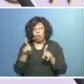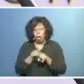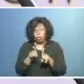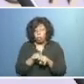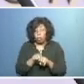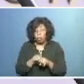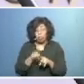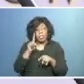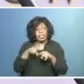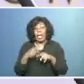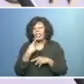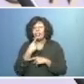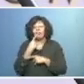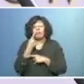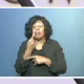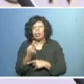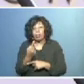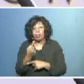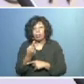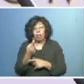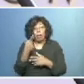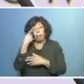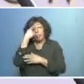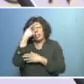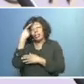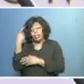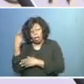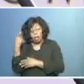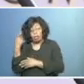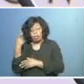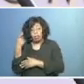but cannot speak up because of the stigma